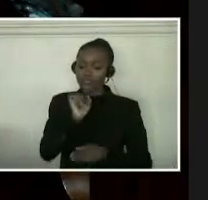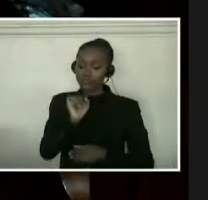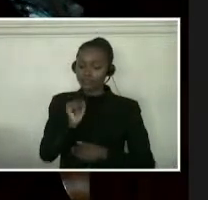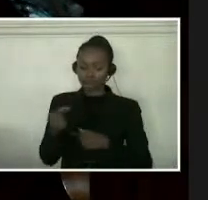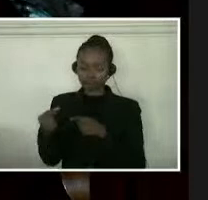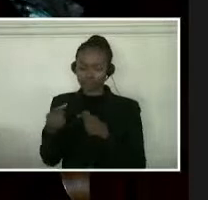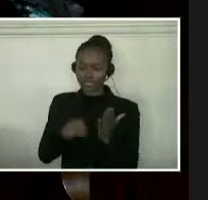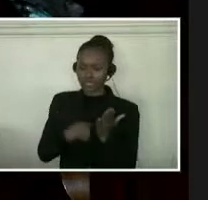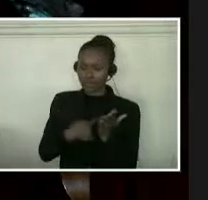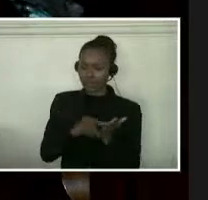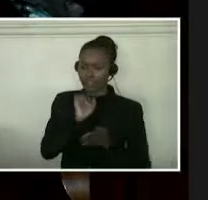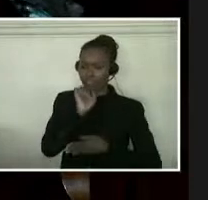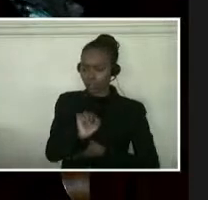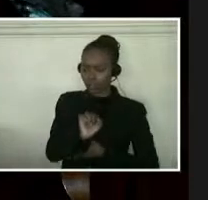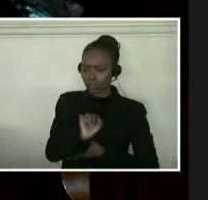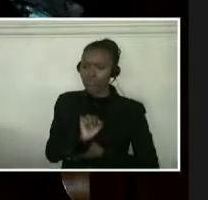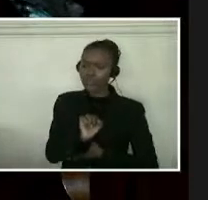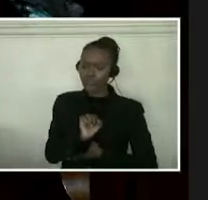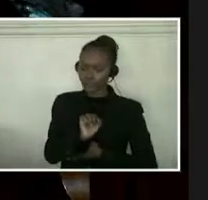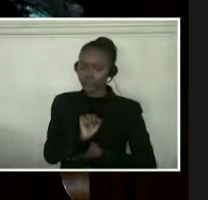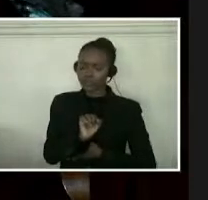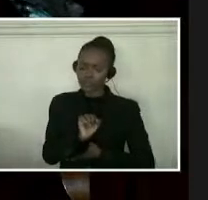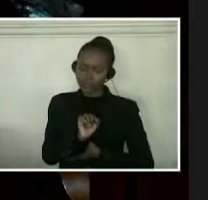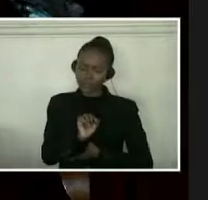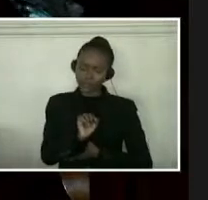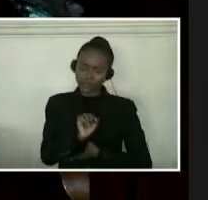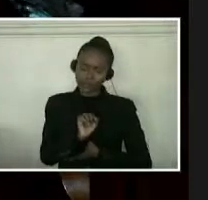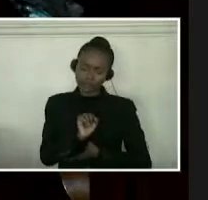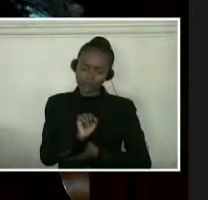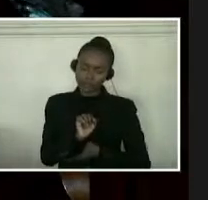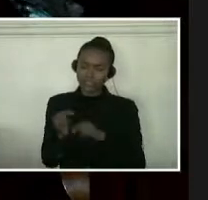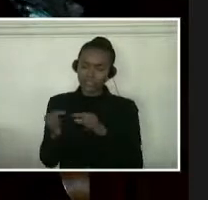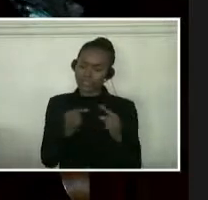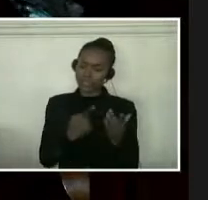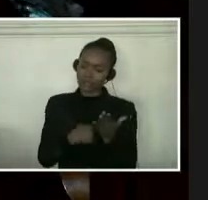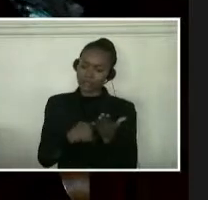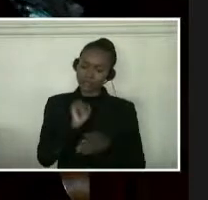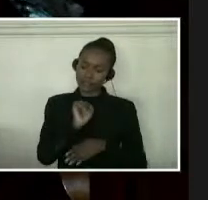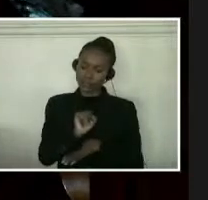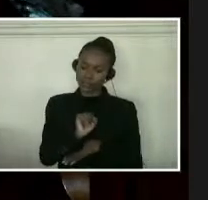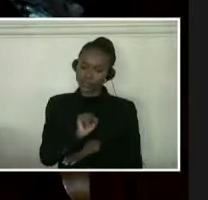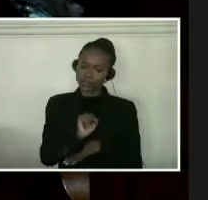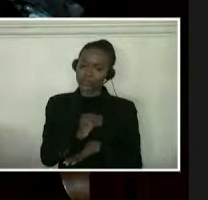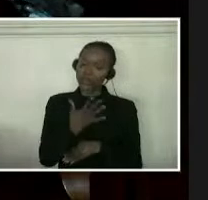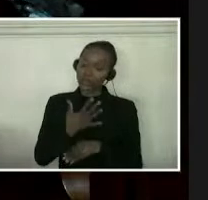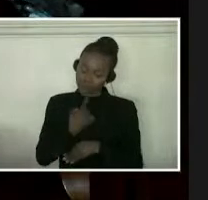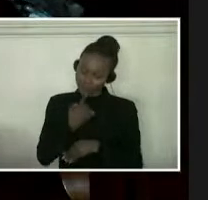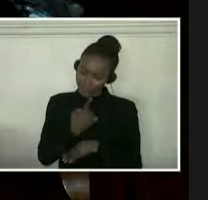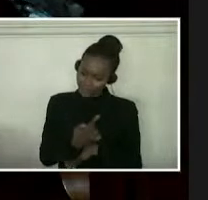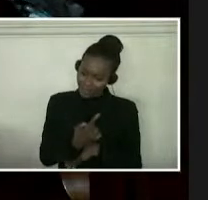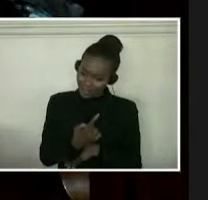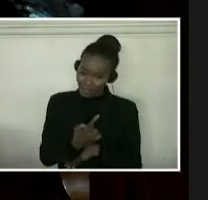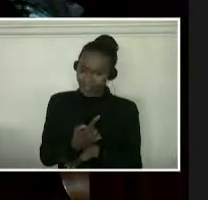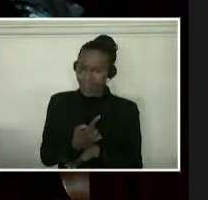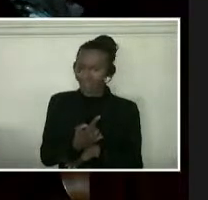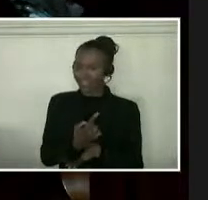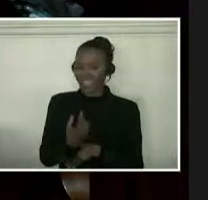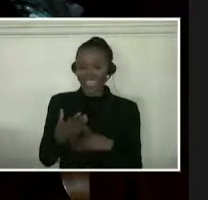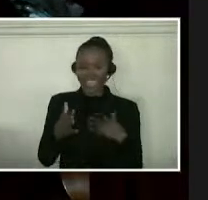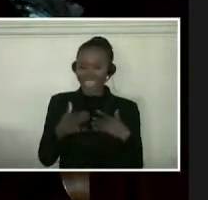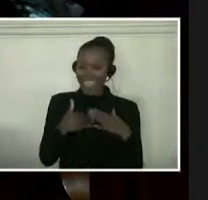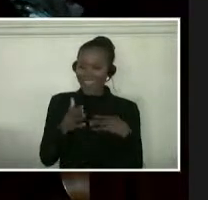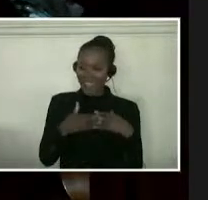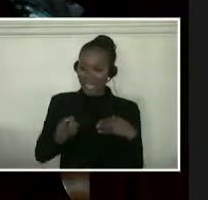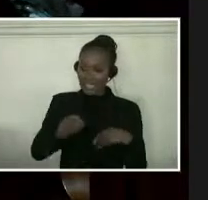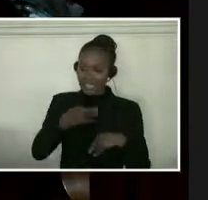are matching and i just want to emphasize no employee is going to lose the job as we are